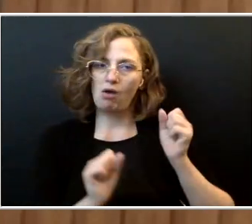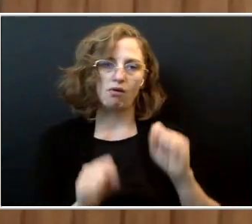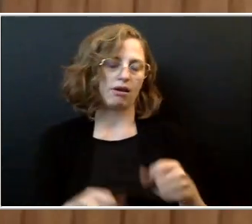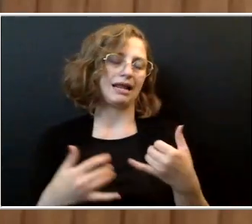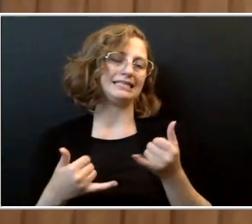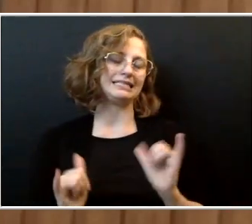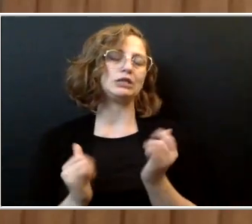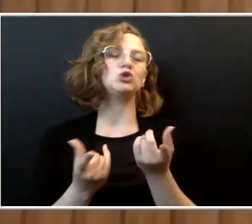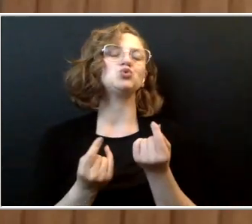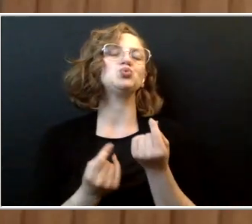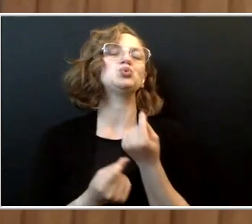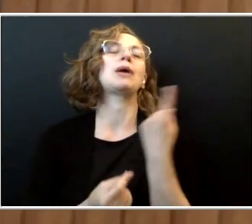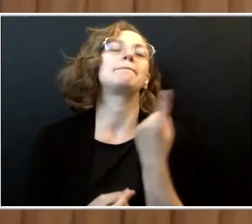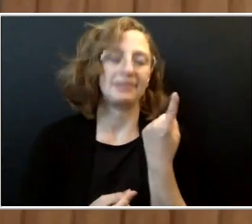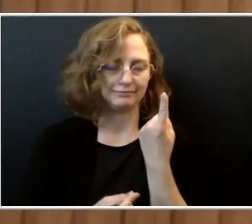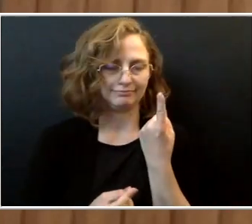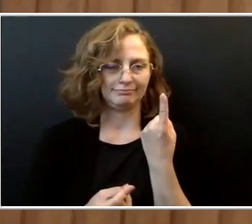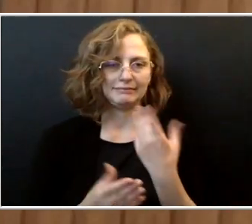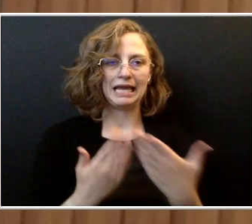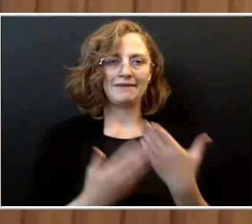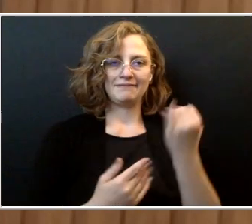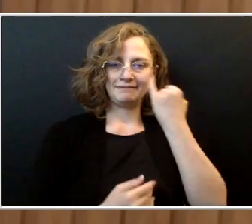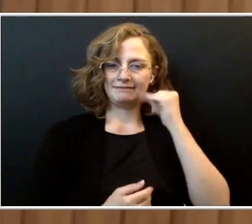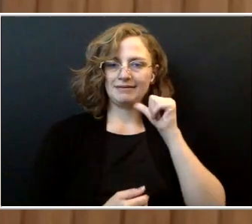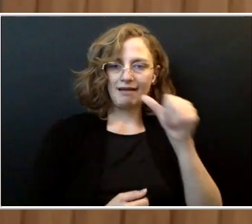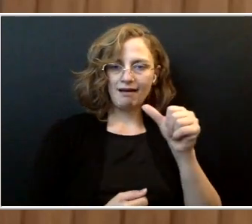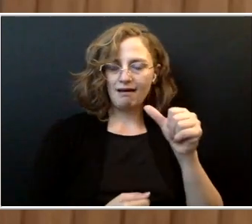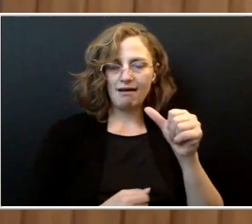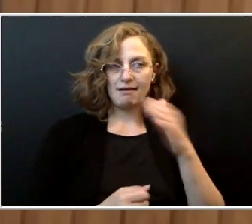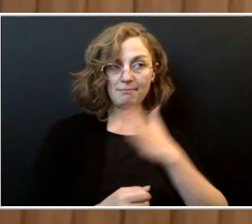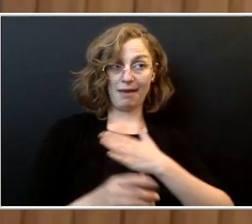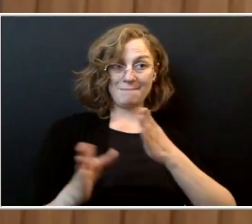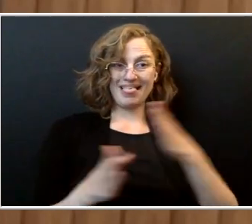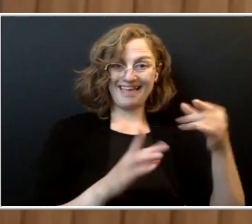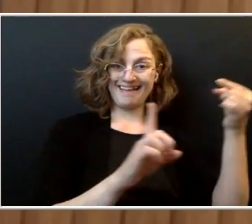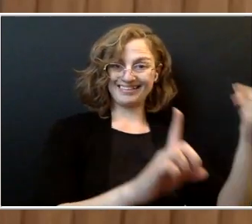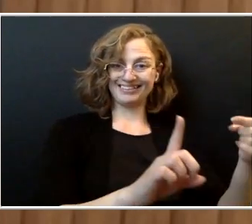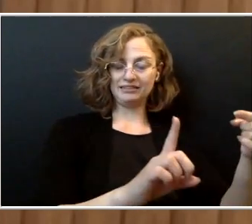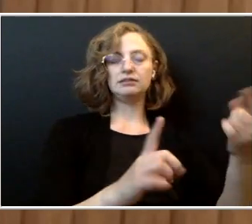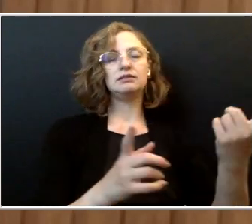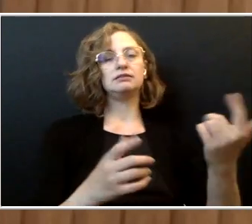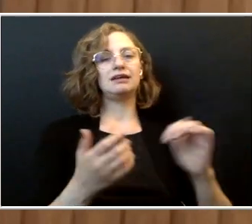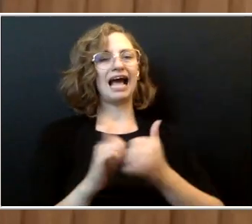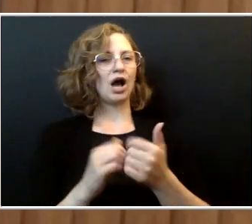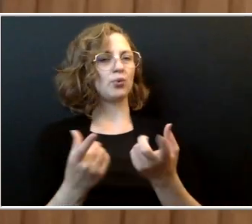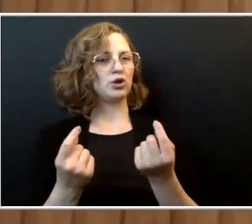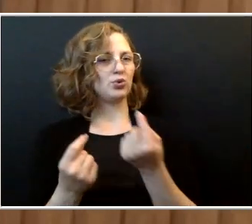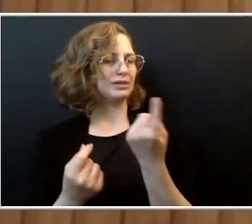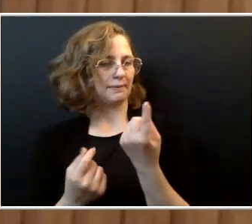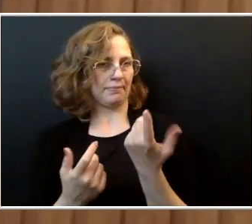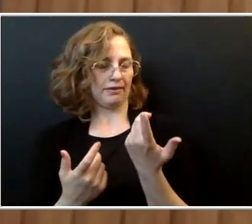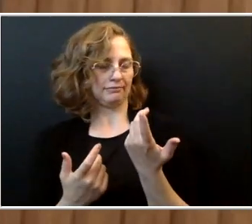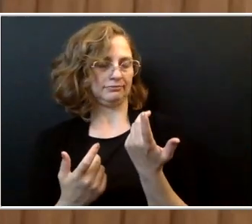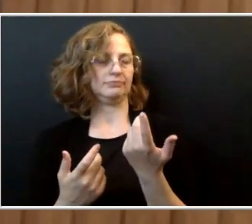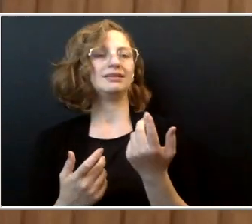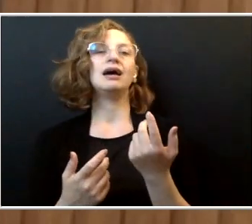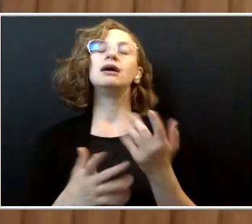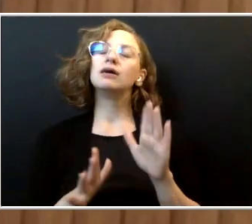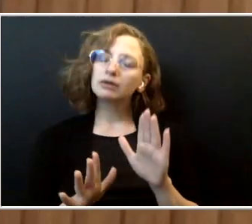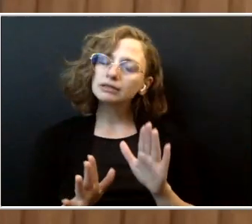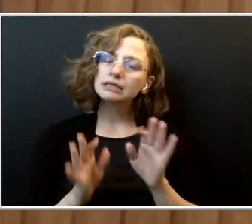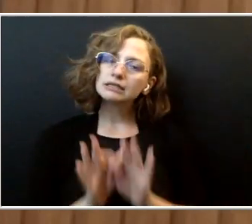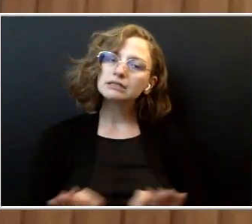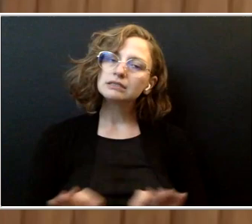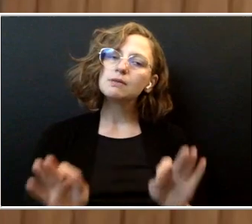if it's not my plan for exercise? The tricky part here is viewing each of those as equally successful and being able to kind of shift